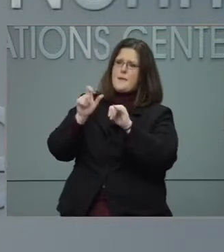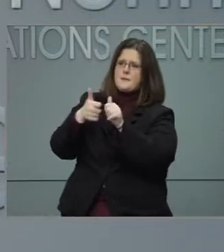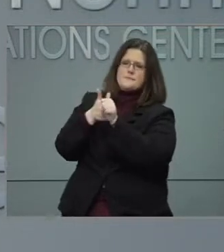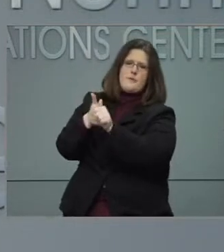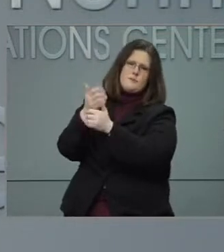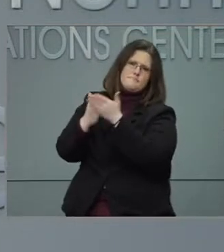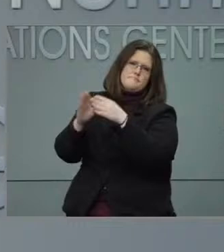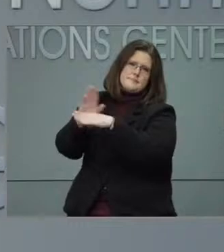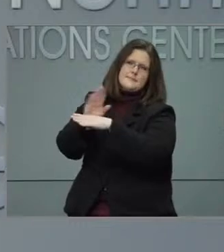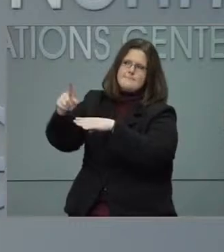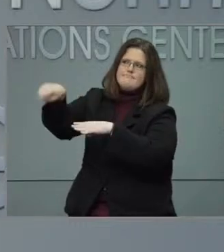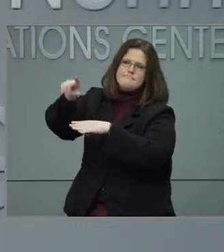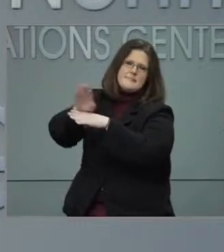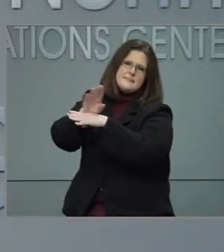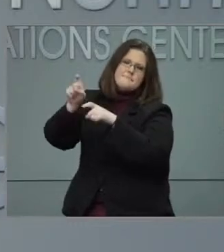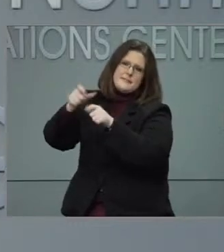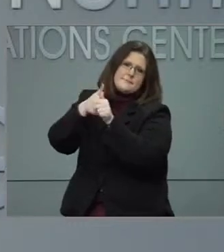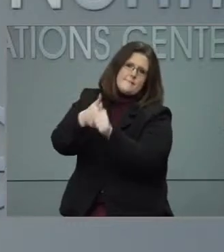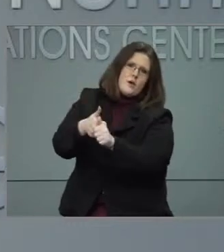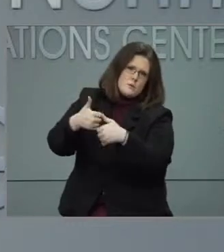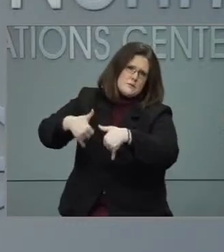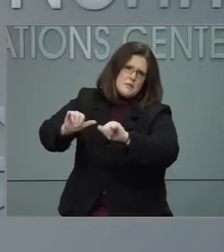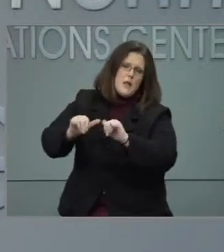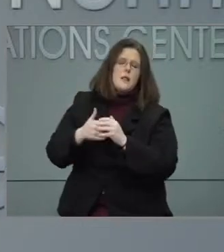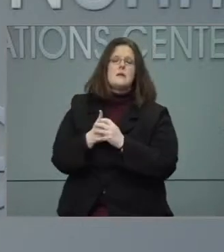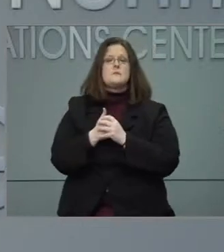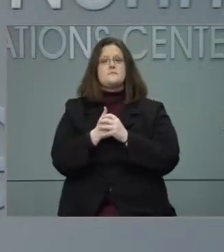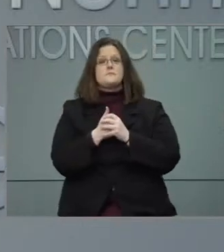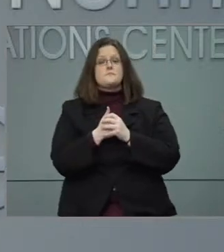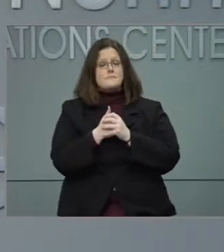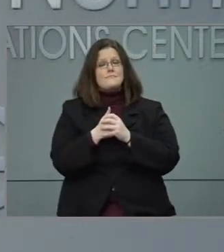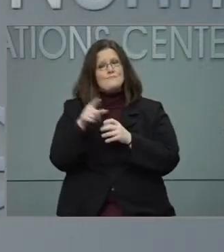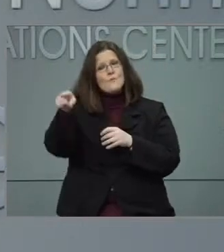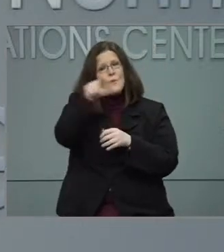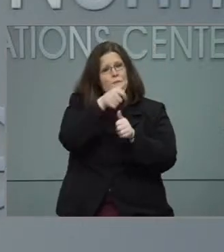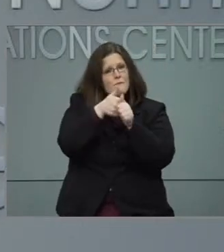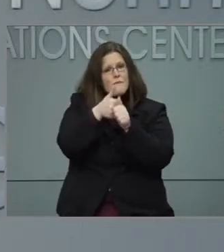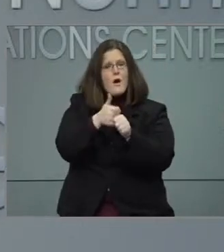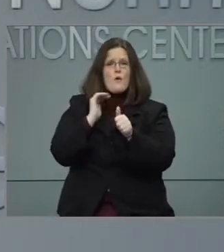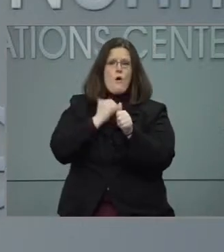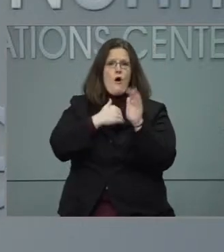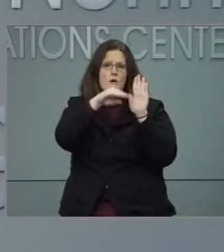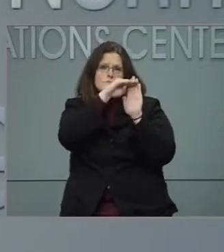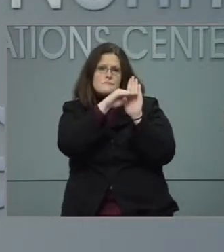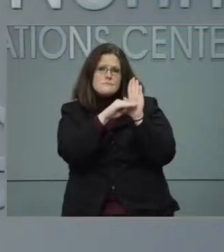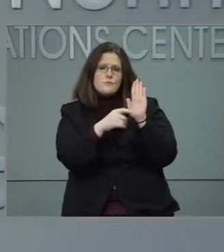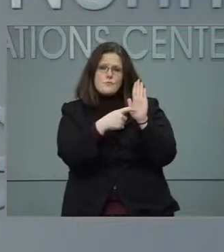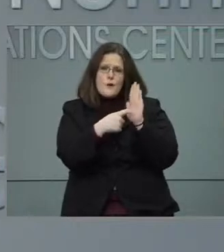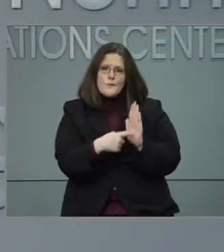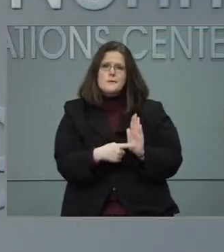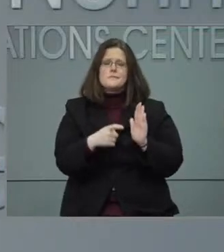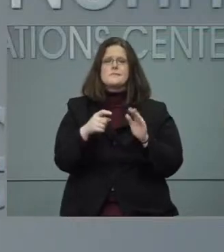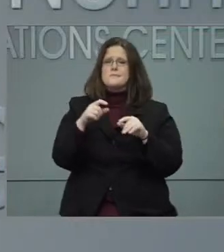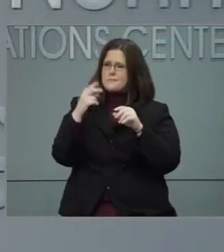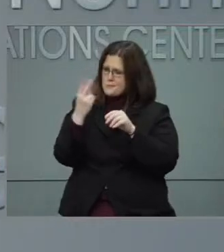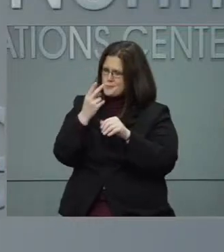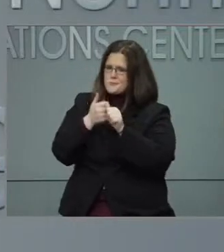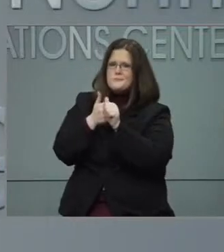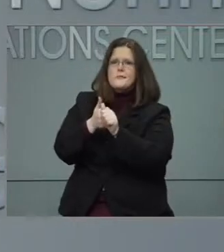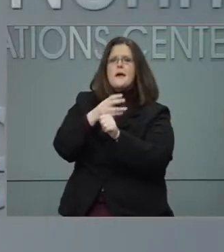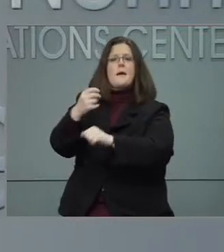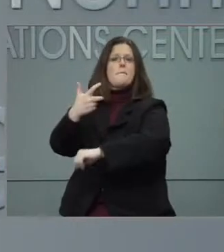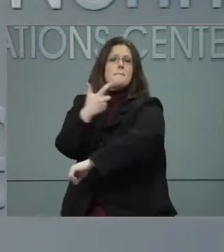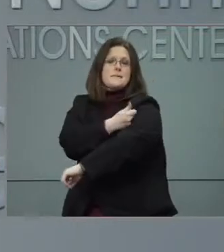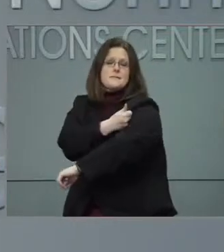Following these protocols, along with getting vaccinated, will get us through this and will lead to easing even more restrictions on June the